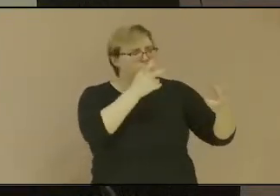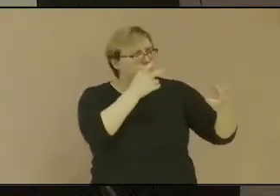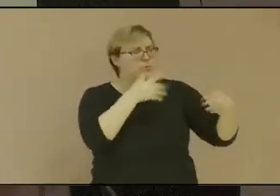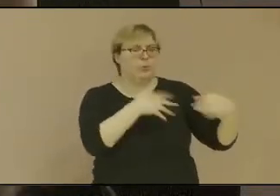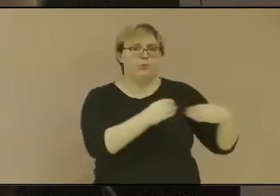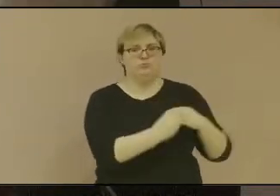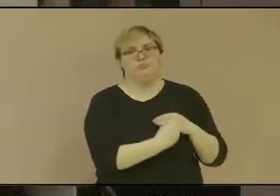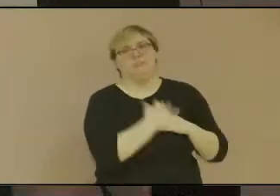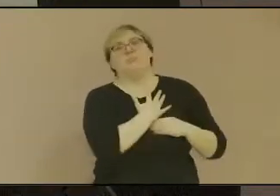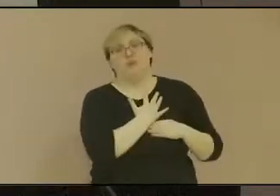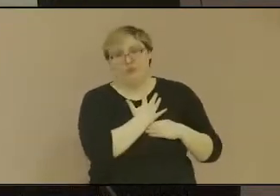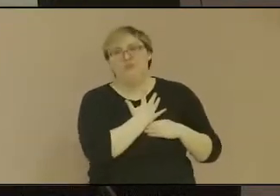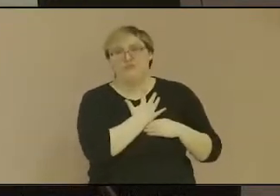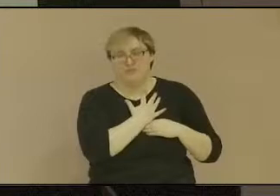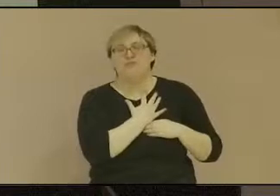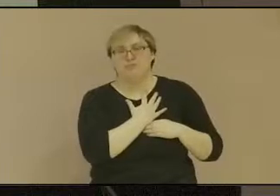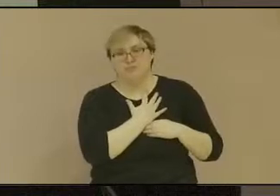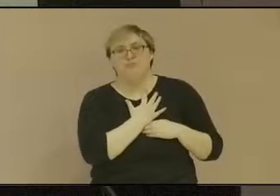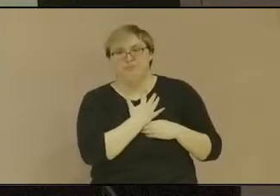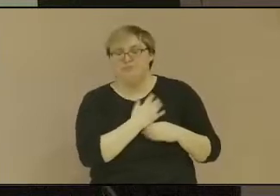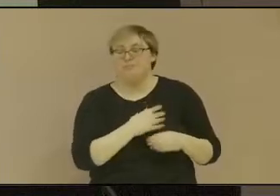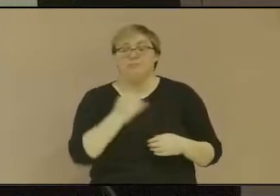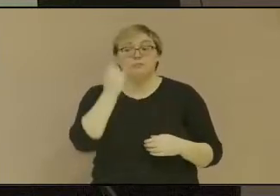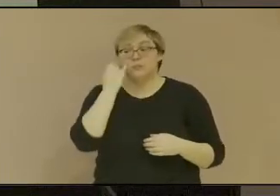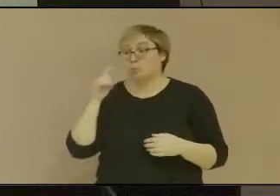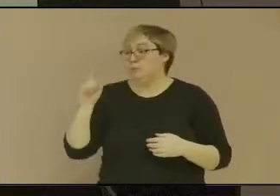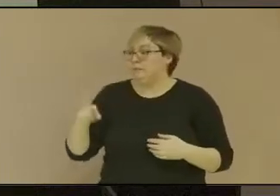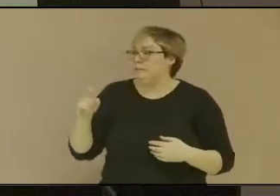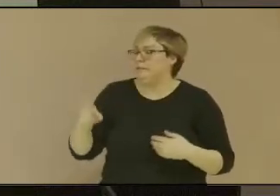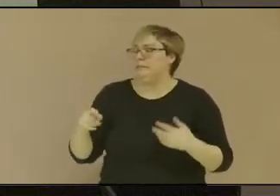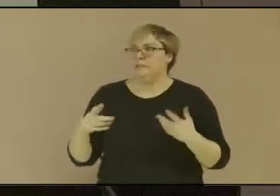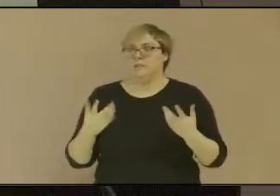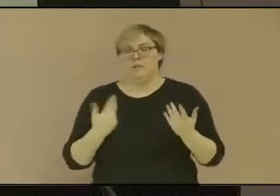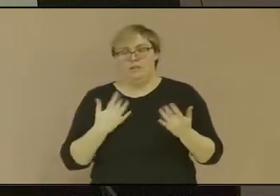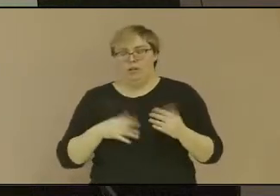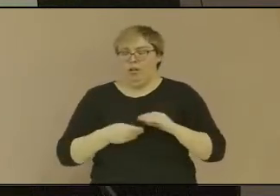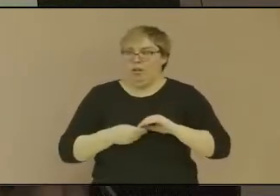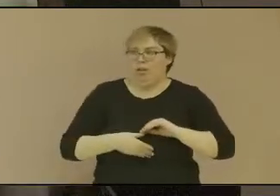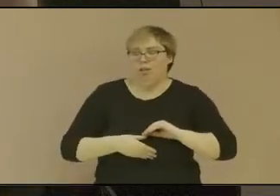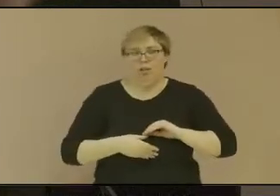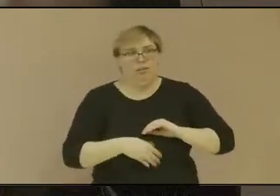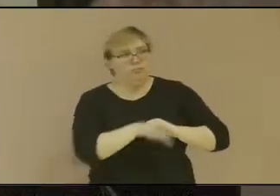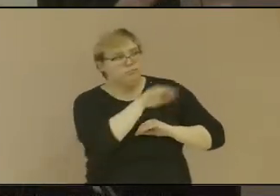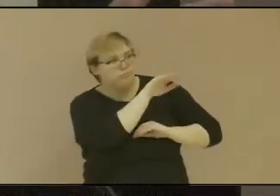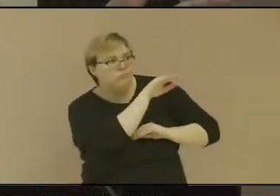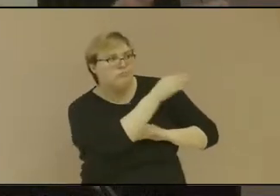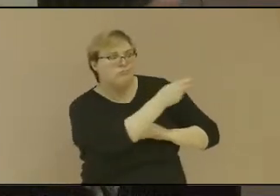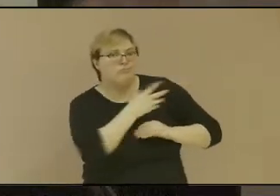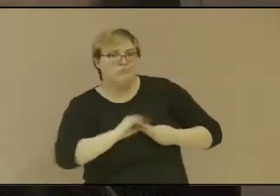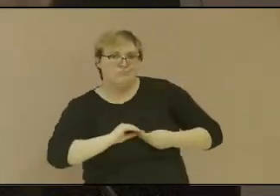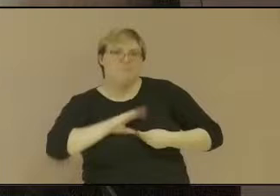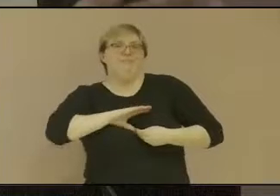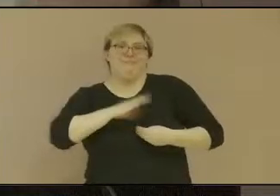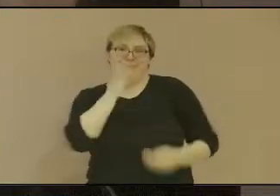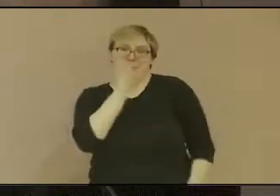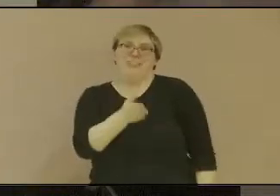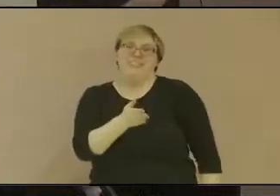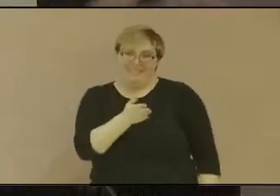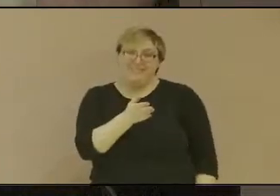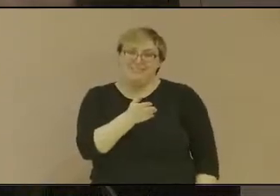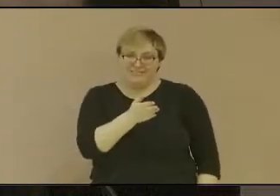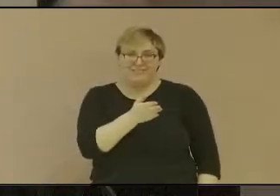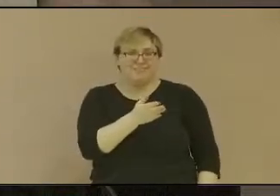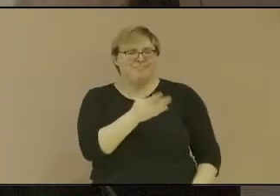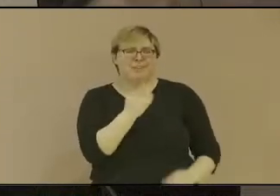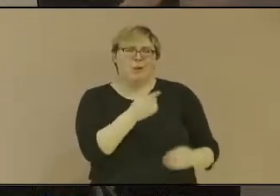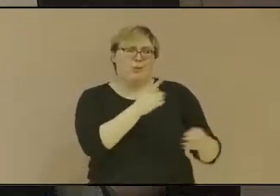and can always rely on Roselle for a word of encouragement that arrives when a word of encouragement